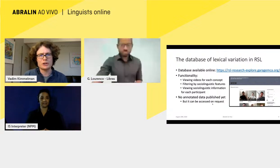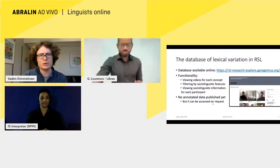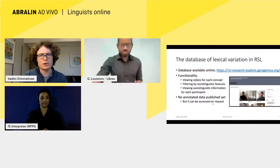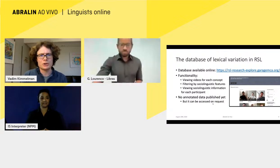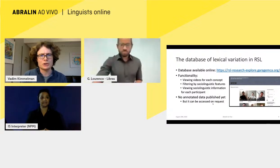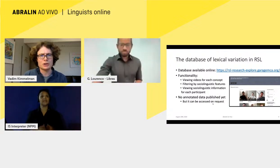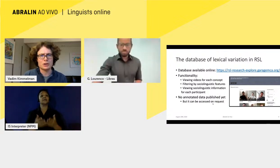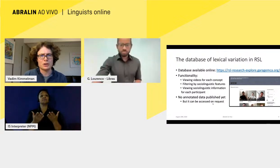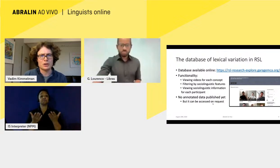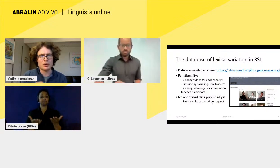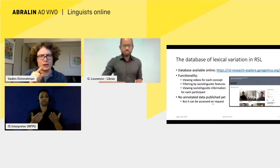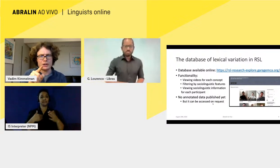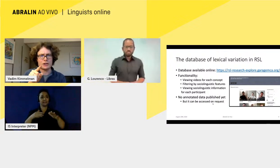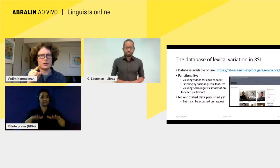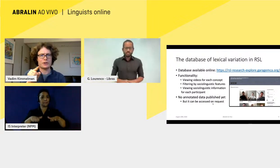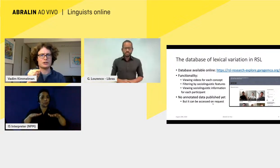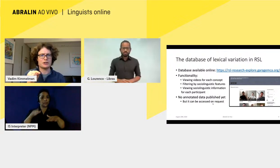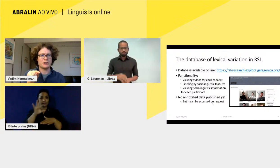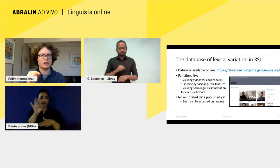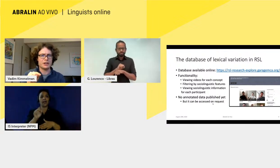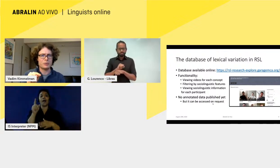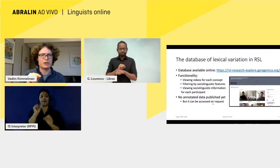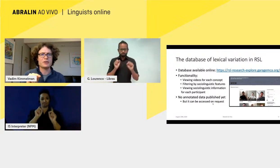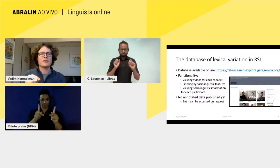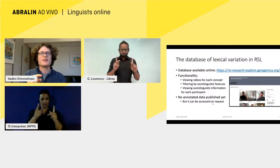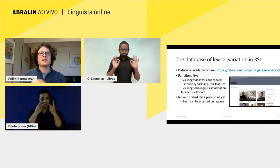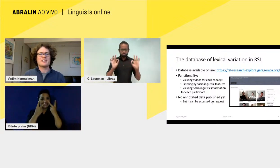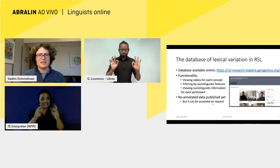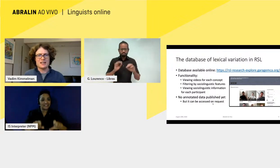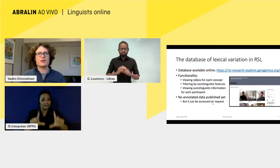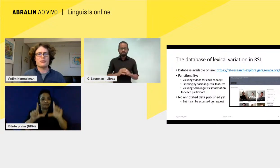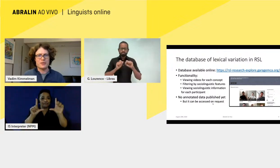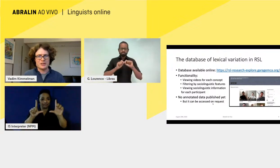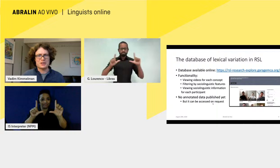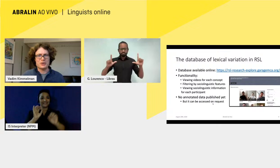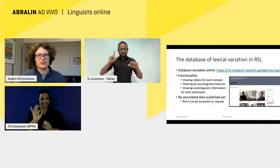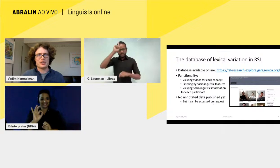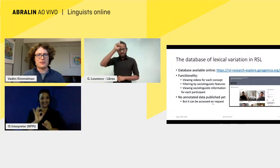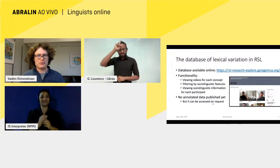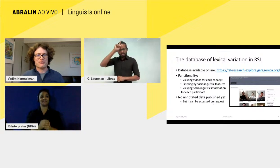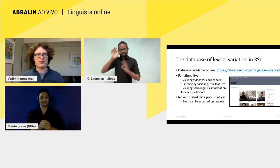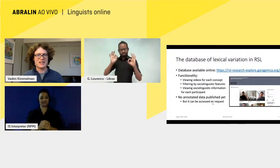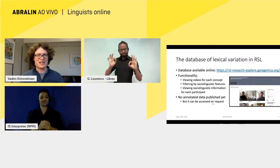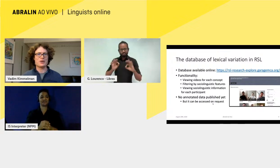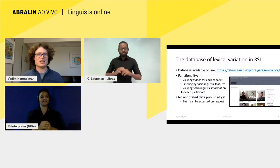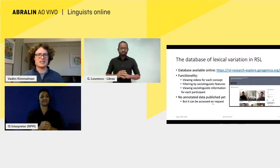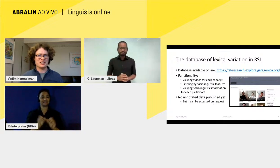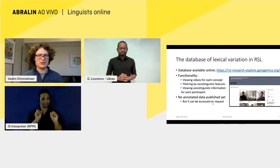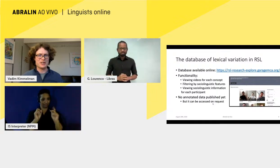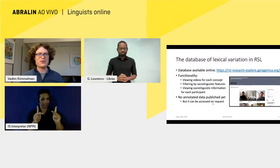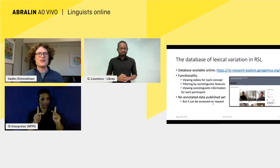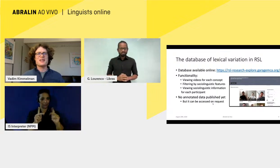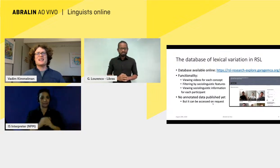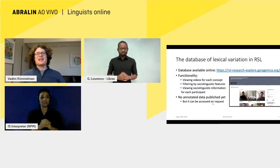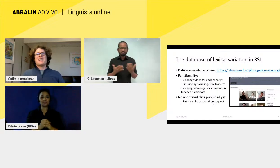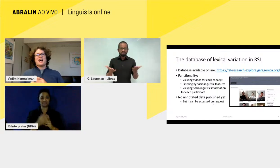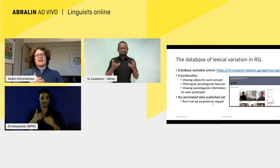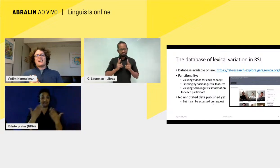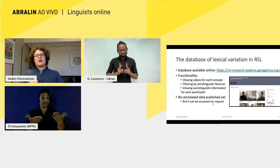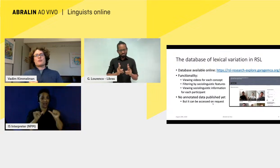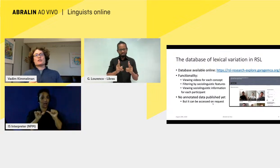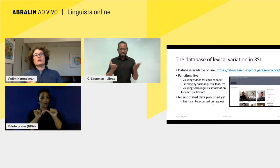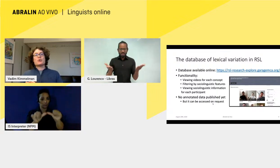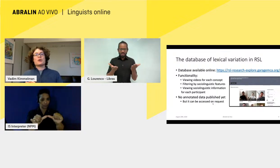So I'm waiting because, okay, now I see Guillermo. Okay, I will continue now.